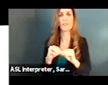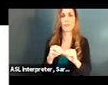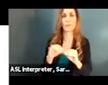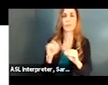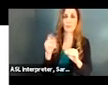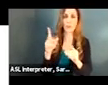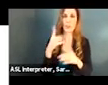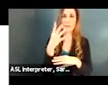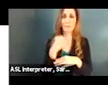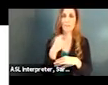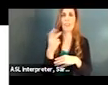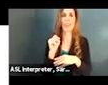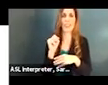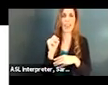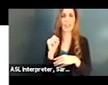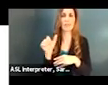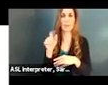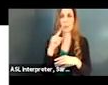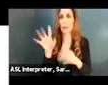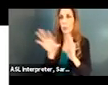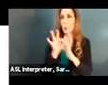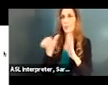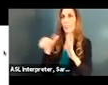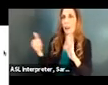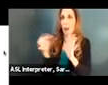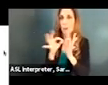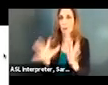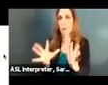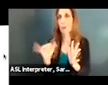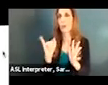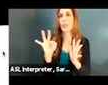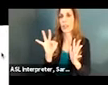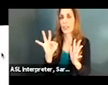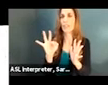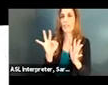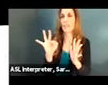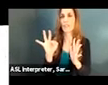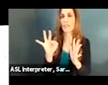video, that then you'd be able to choose the other interpreter if the